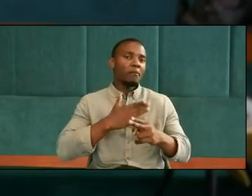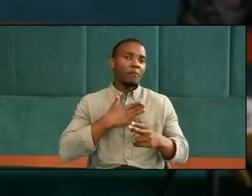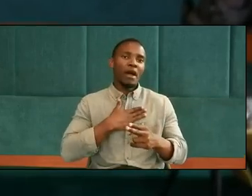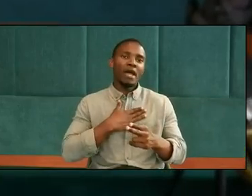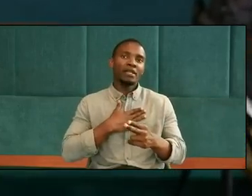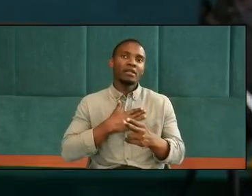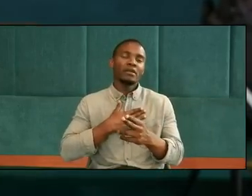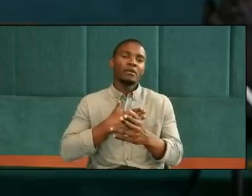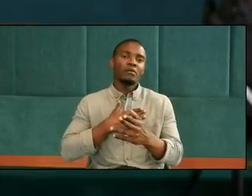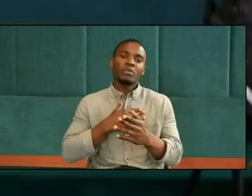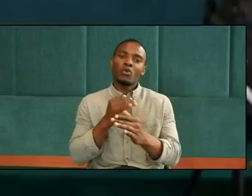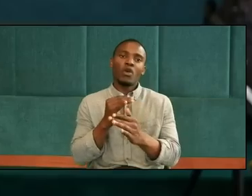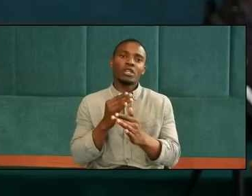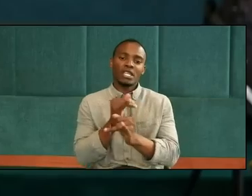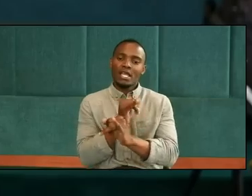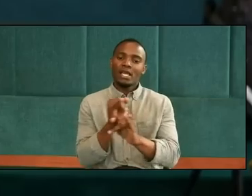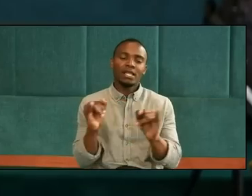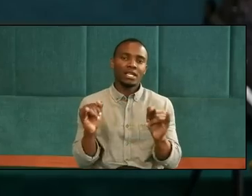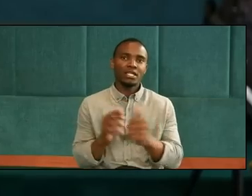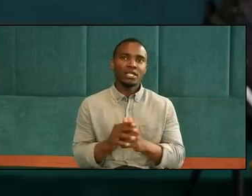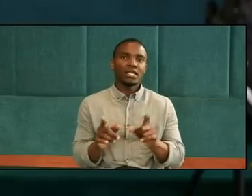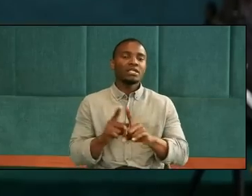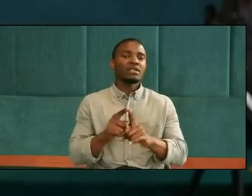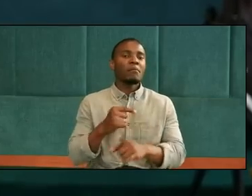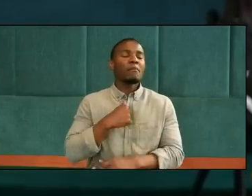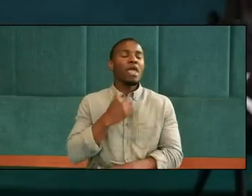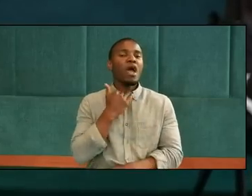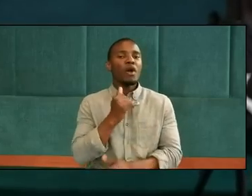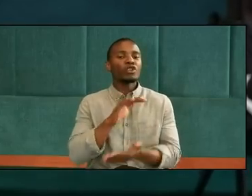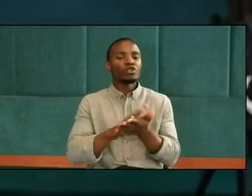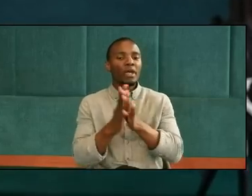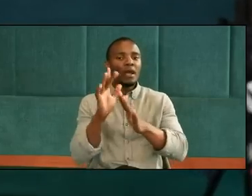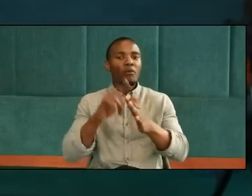Peter, I want to be reestablished.